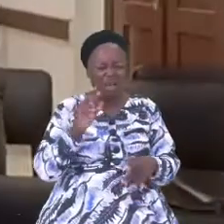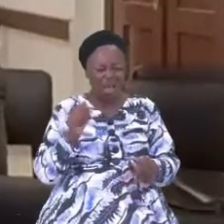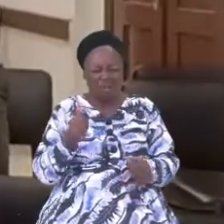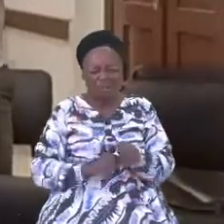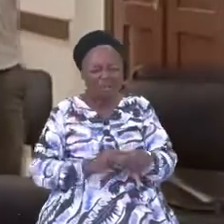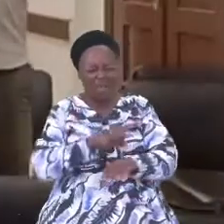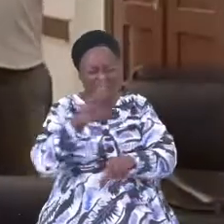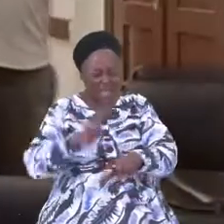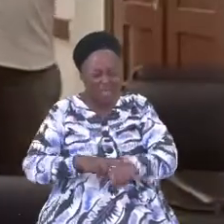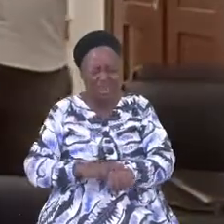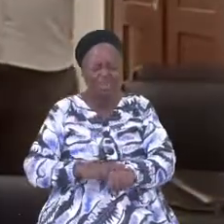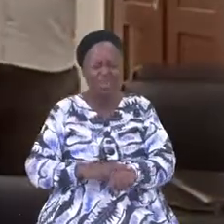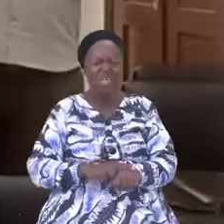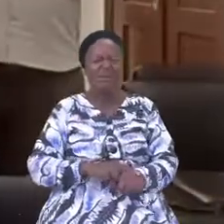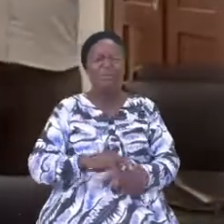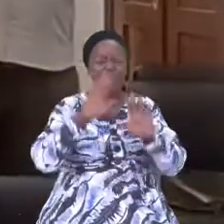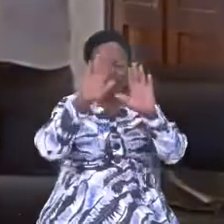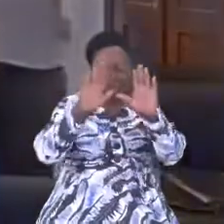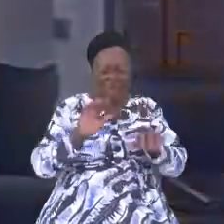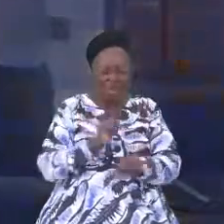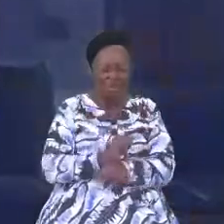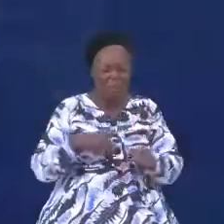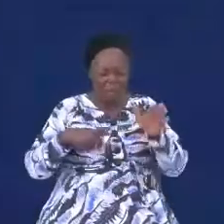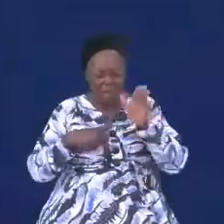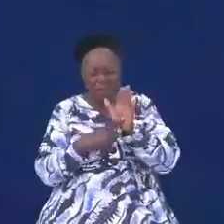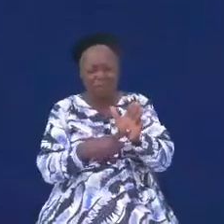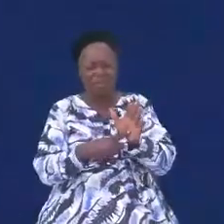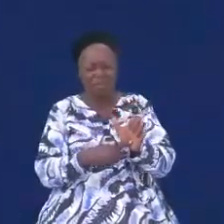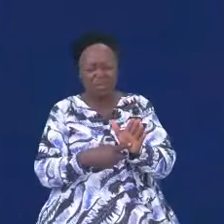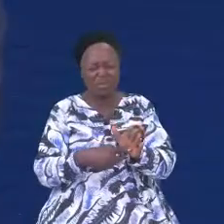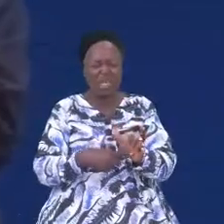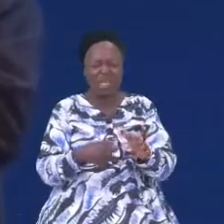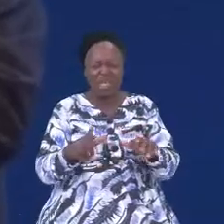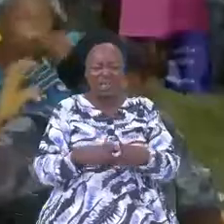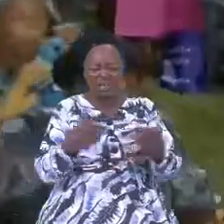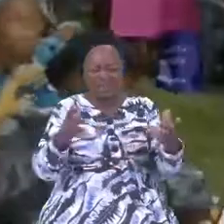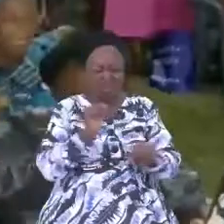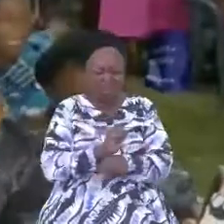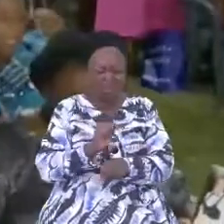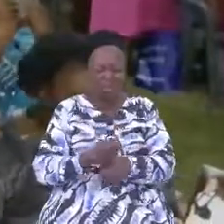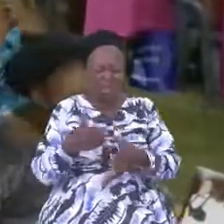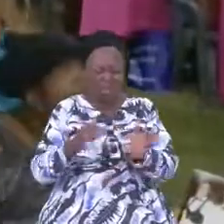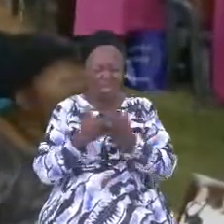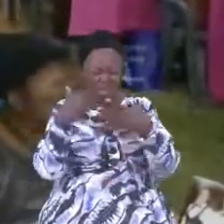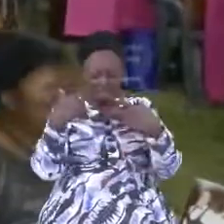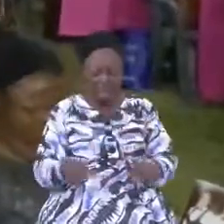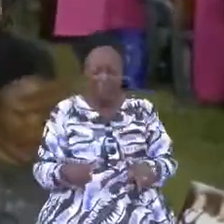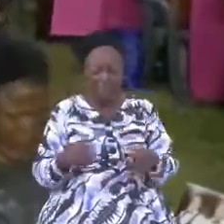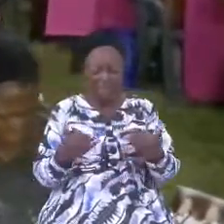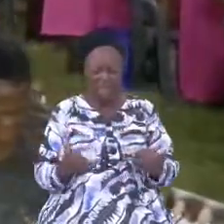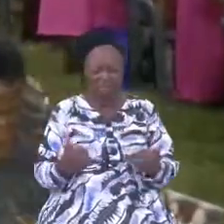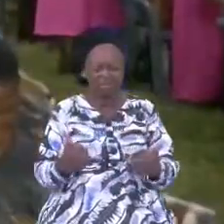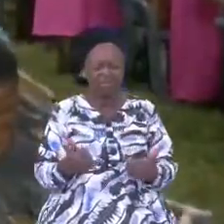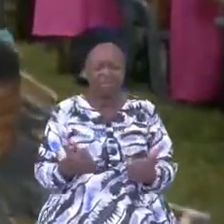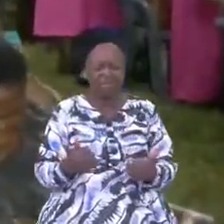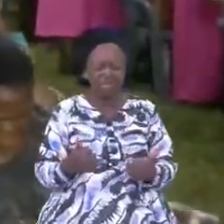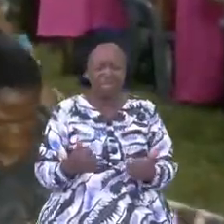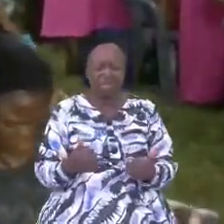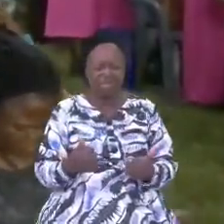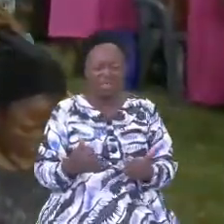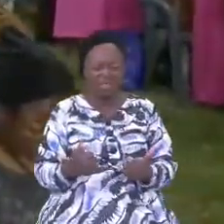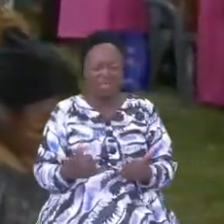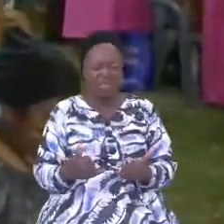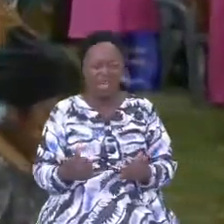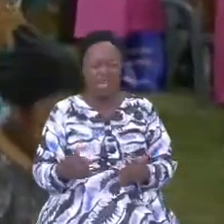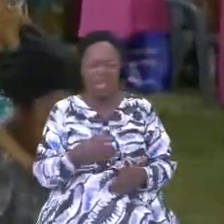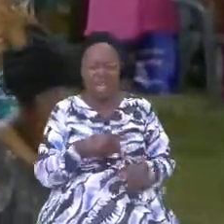congregation, miracle, manifestation, performance, let it come to pass. As we open our